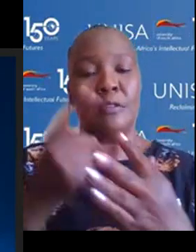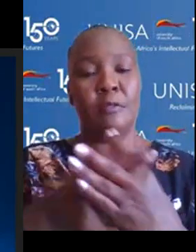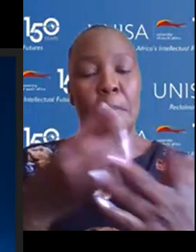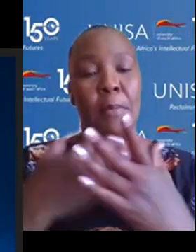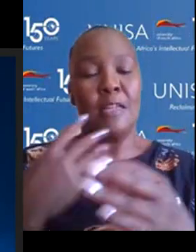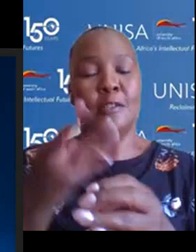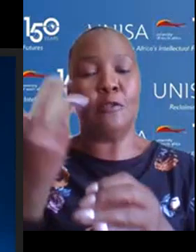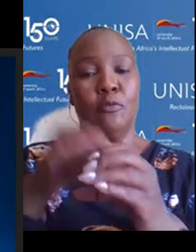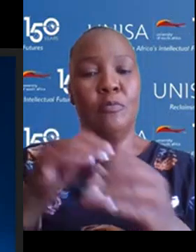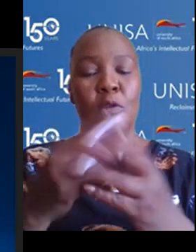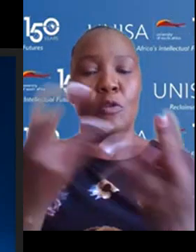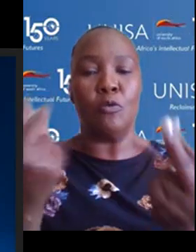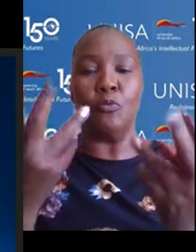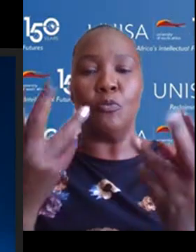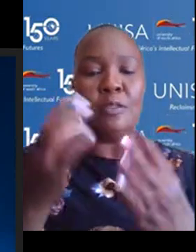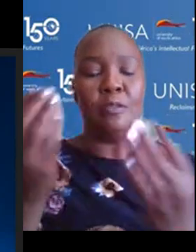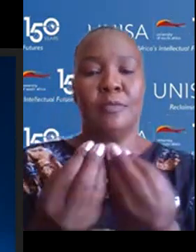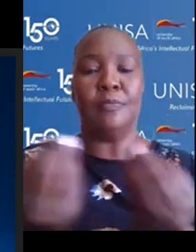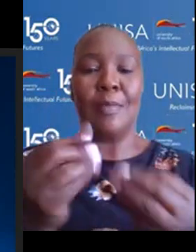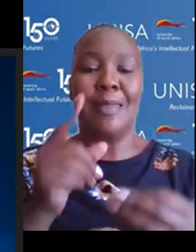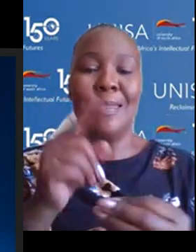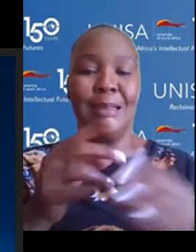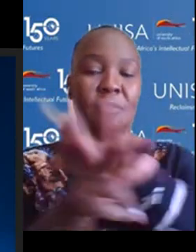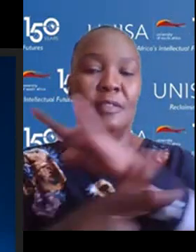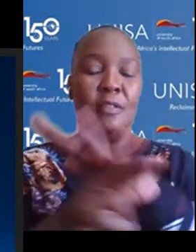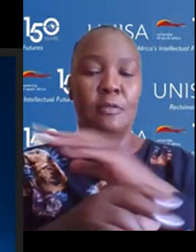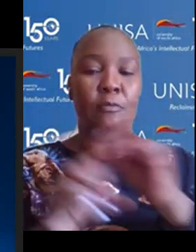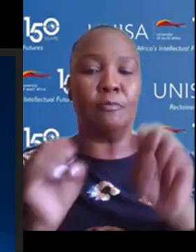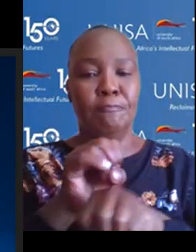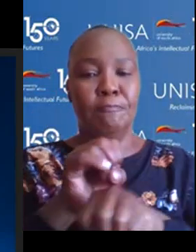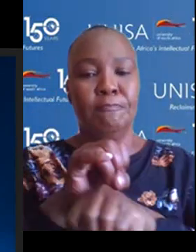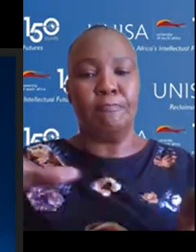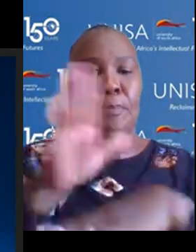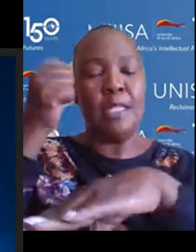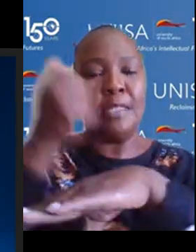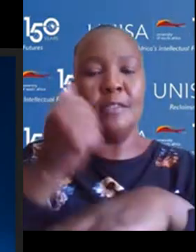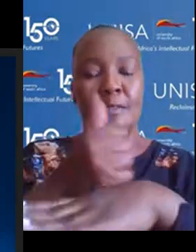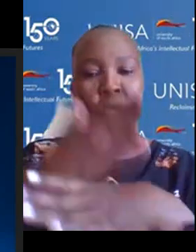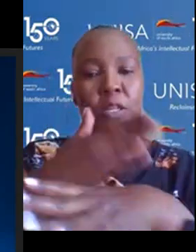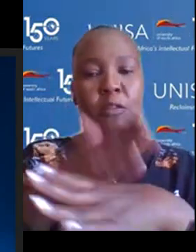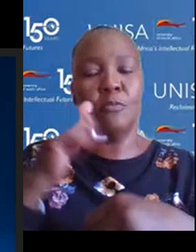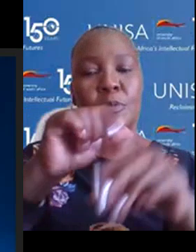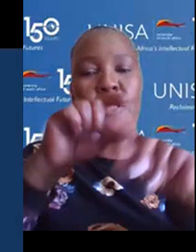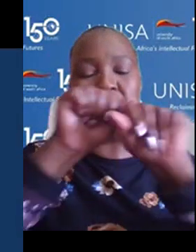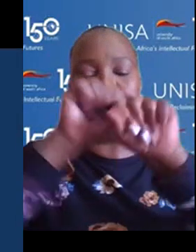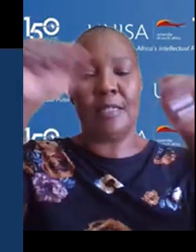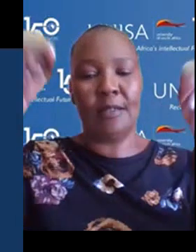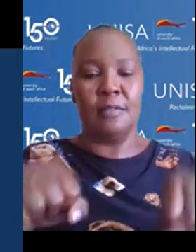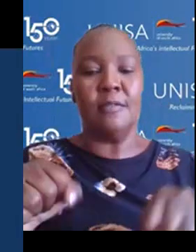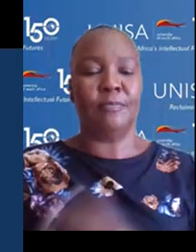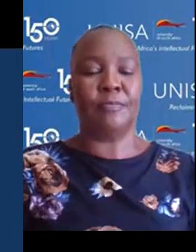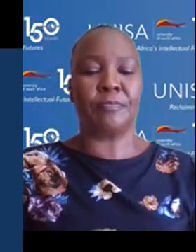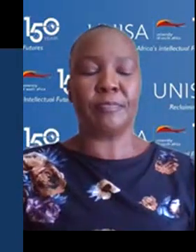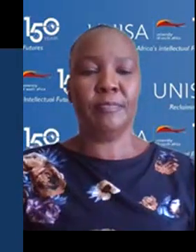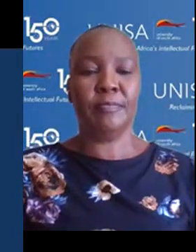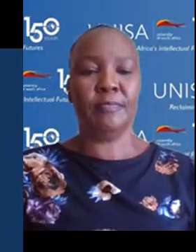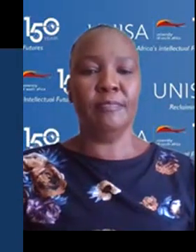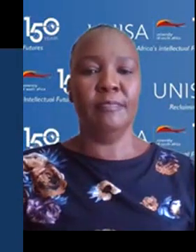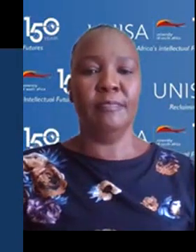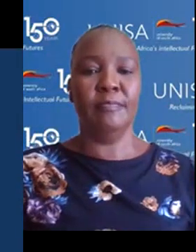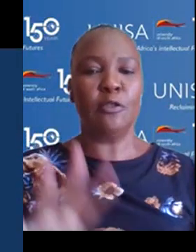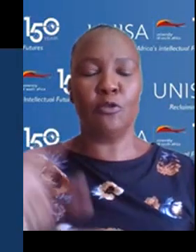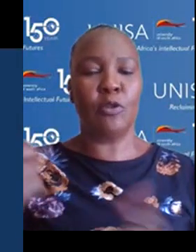on most new devices. In this video, we will explore the basics of working with an operating system. Okay, all right, that video isn't loading